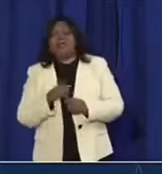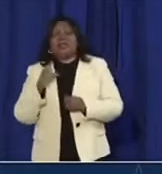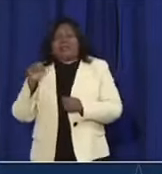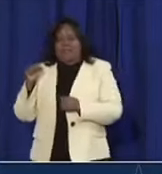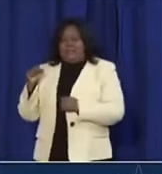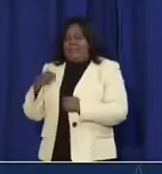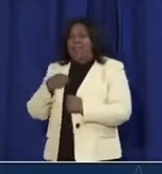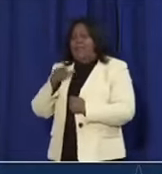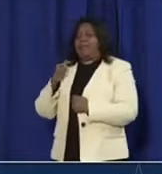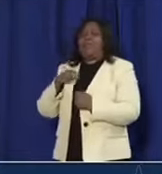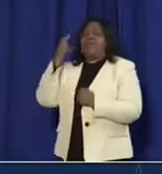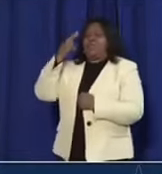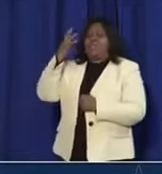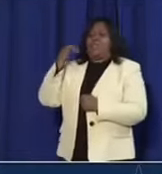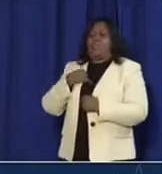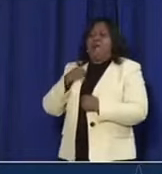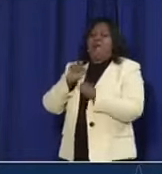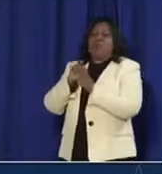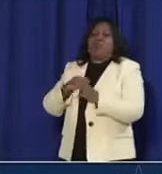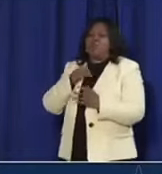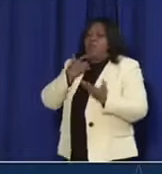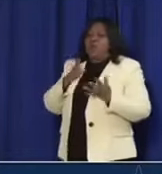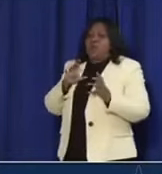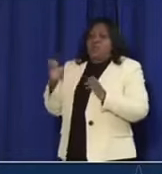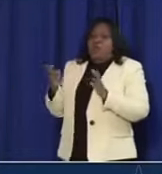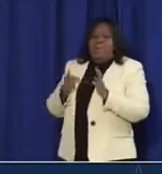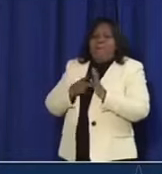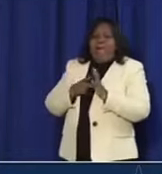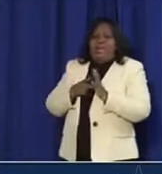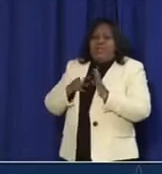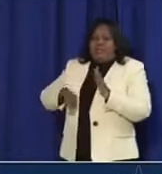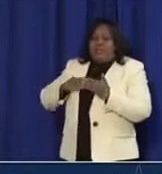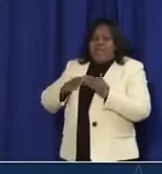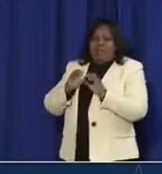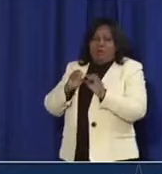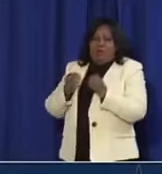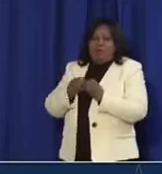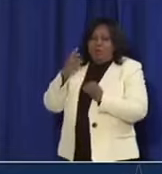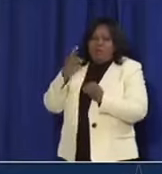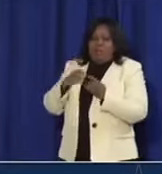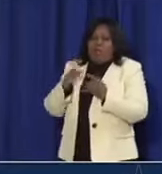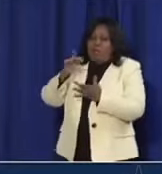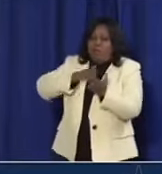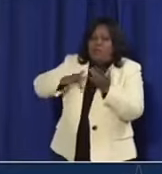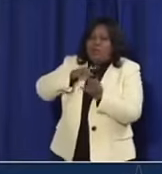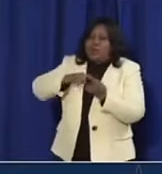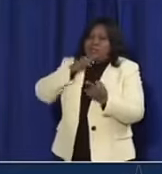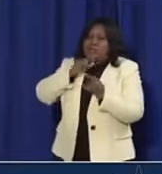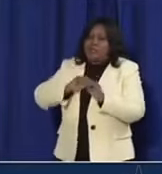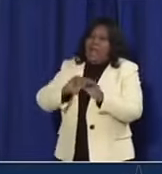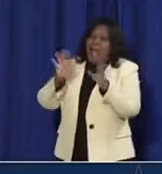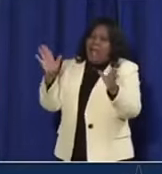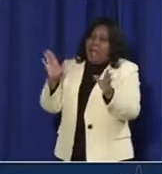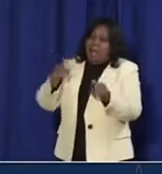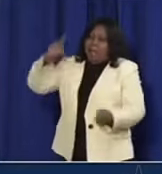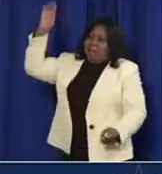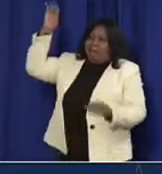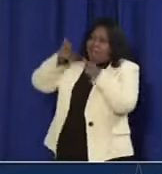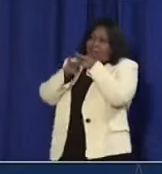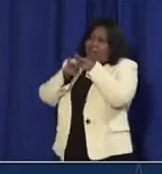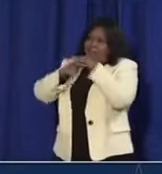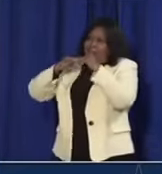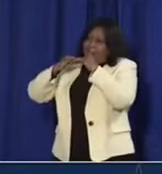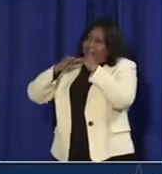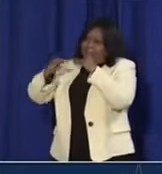indeed. The reason why workers do not want to return to the downtown offices, the reason why tourism is obviously